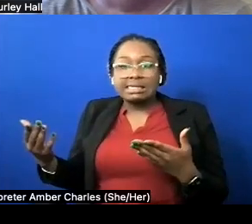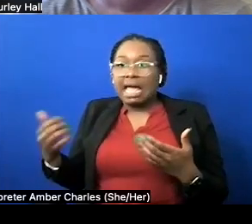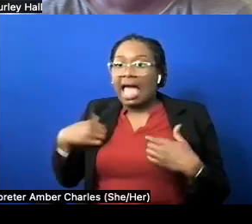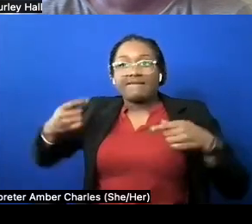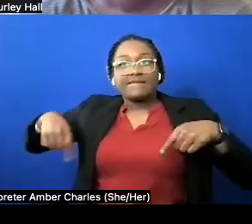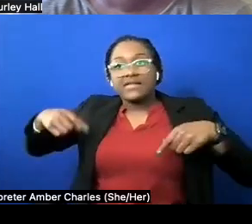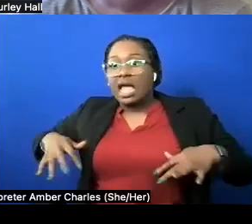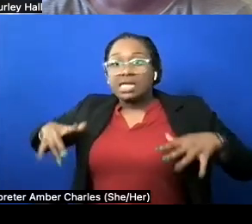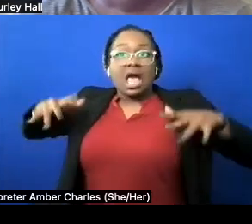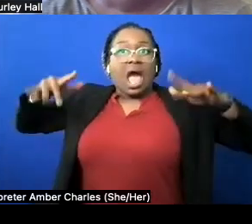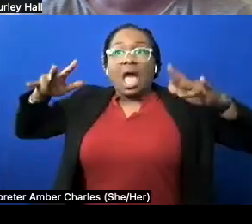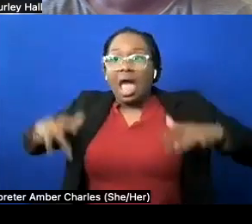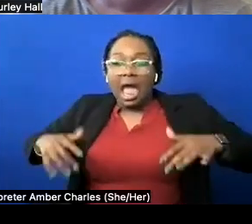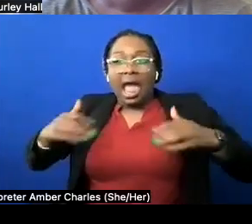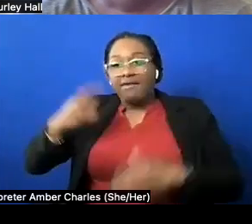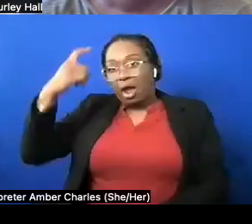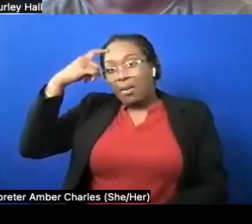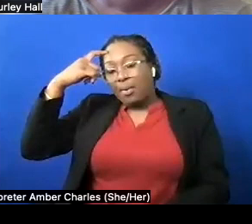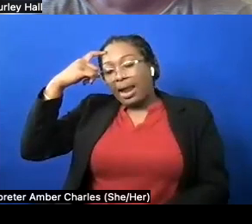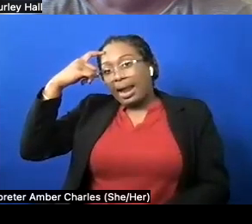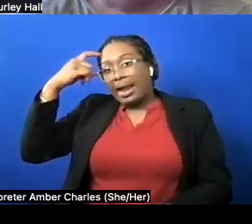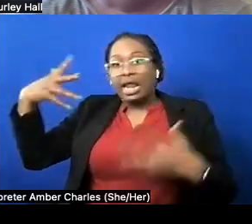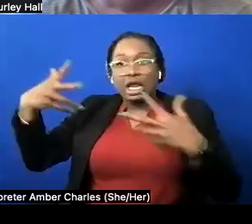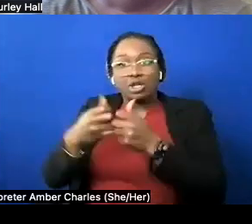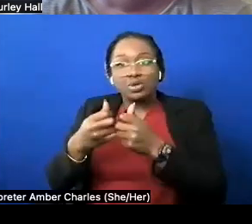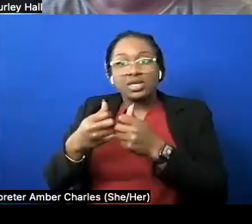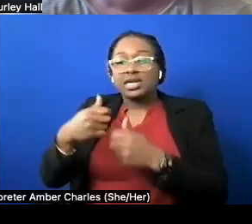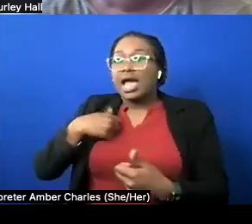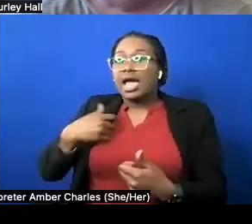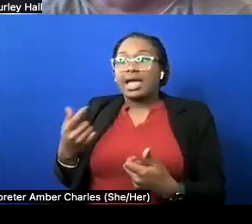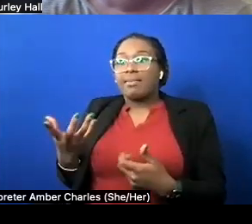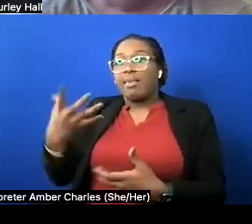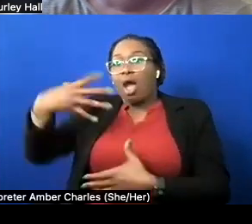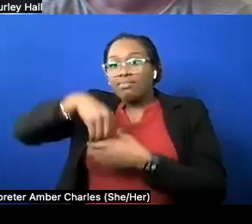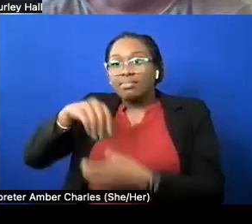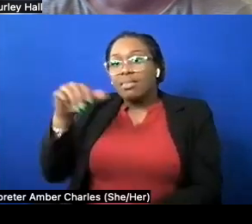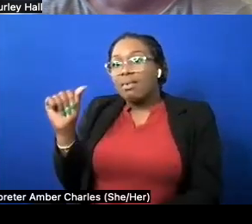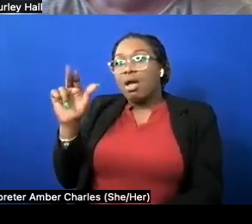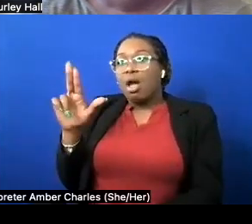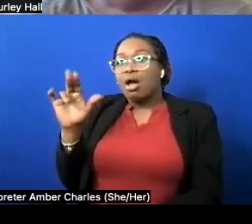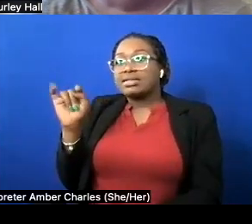I have a brain injury, I'm autistic. And I'm not mentioning those. Those are not